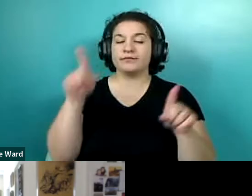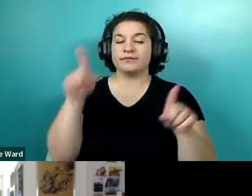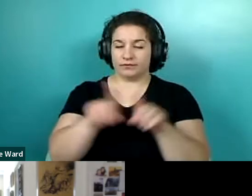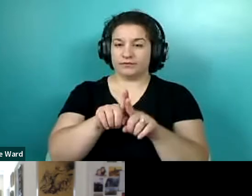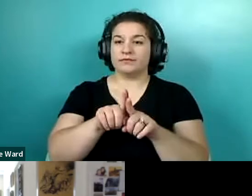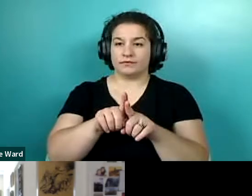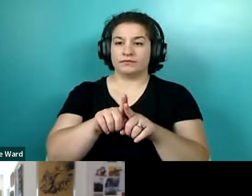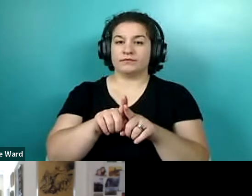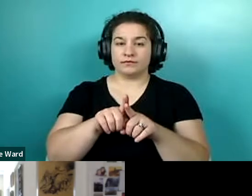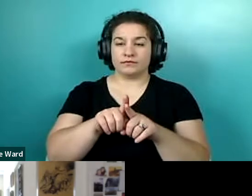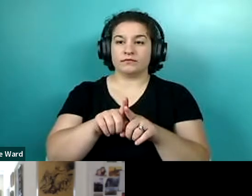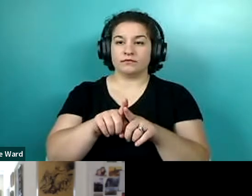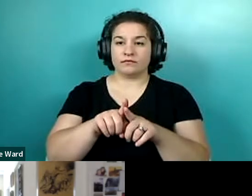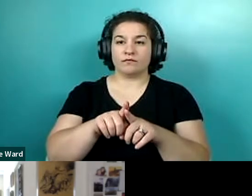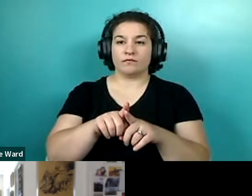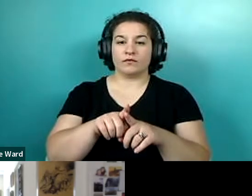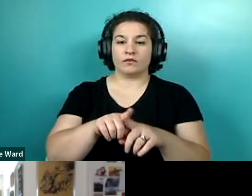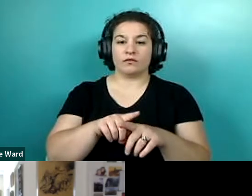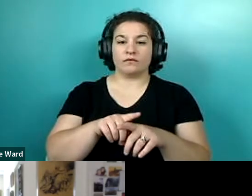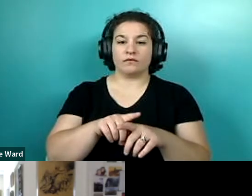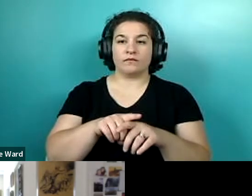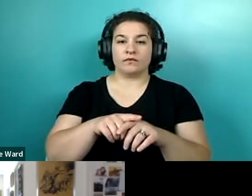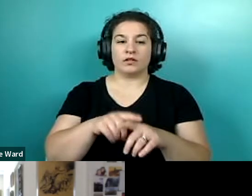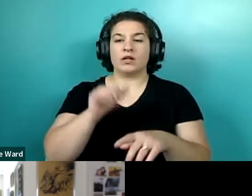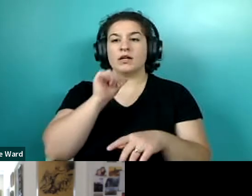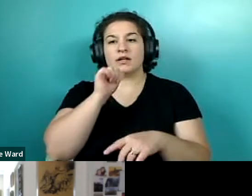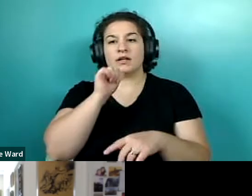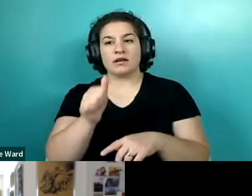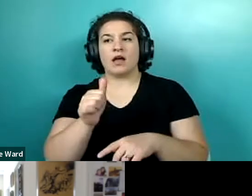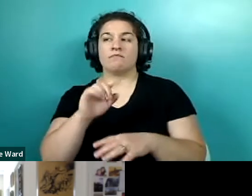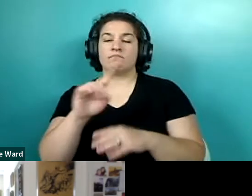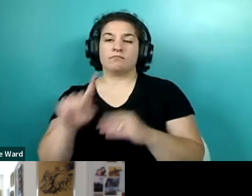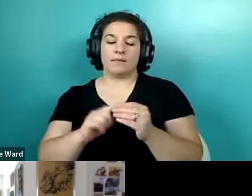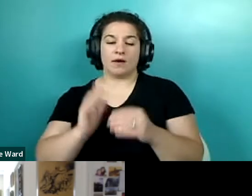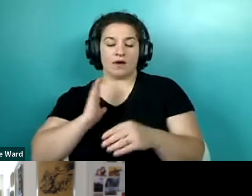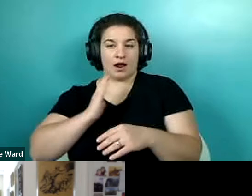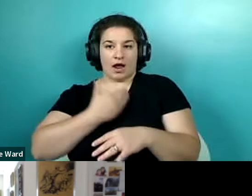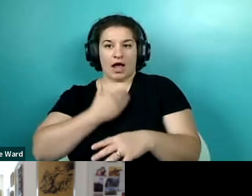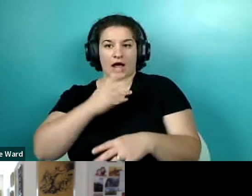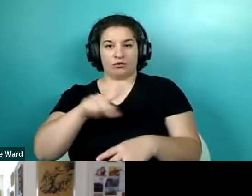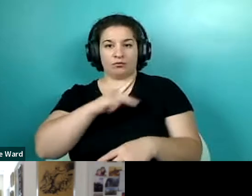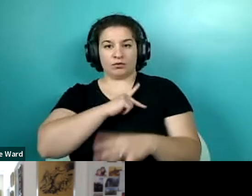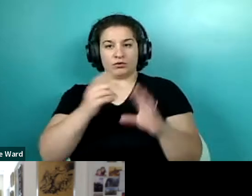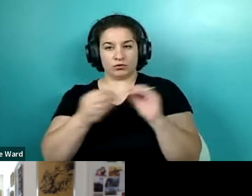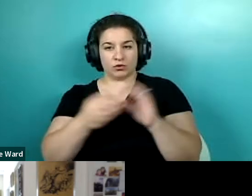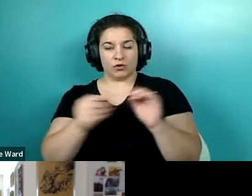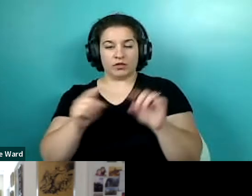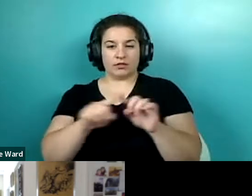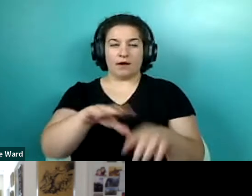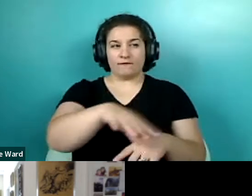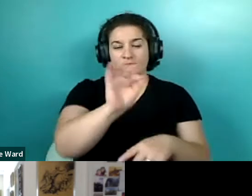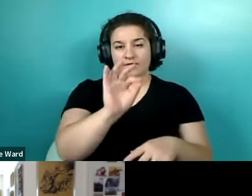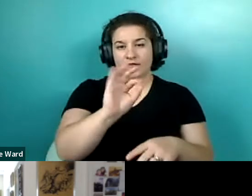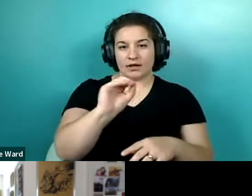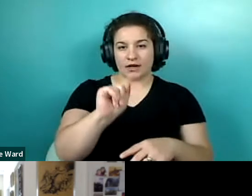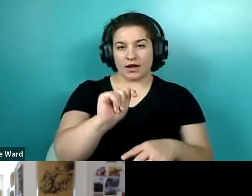I guess it's not so much about our personal stories, but finding out the personal stories of the legislators and working I with think them. it's